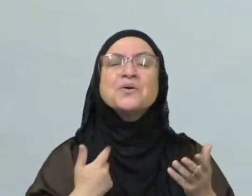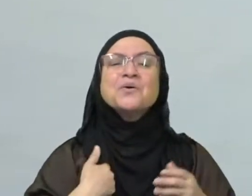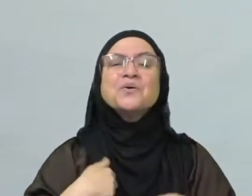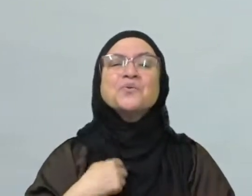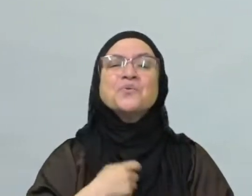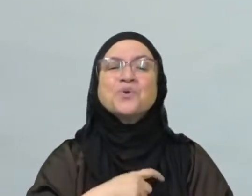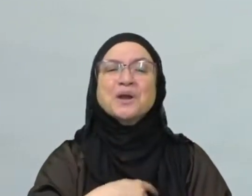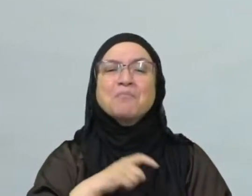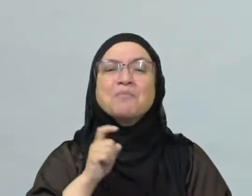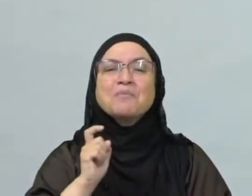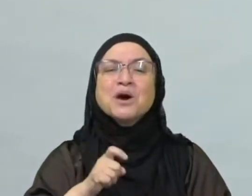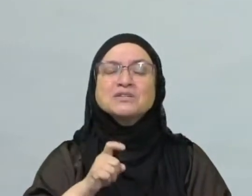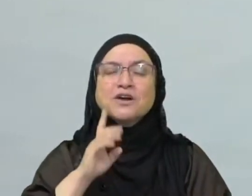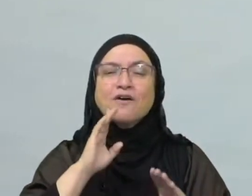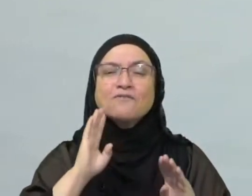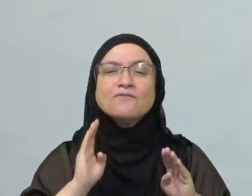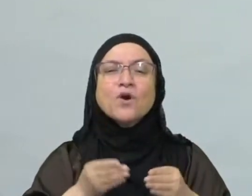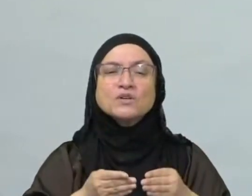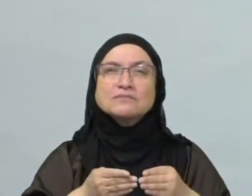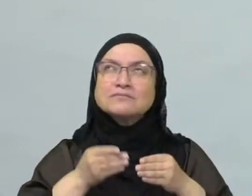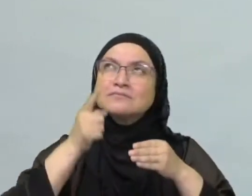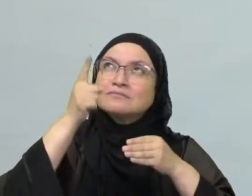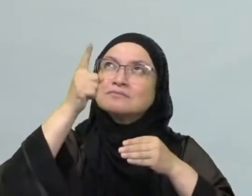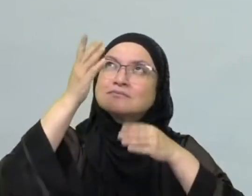is this in the discourse of the Prophet